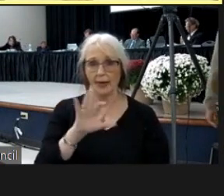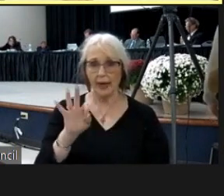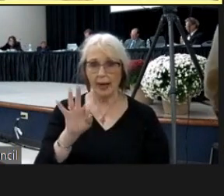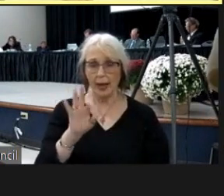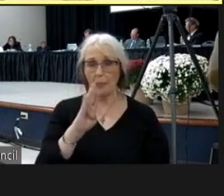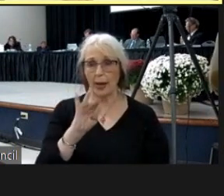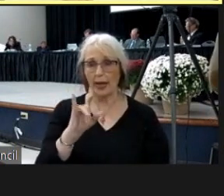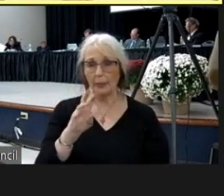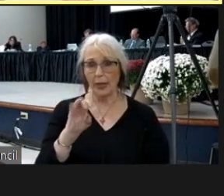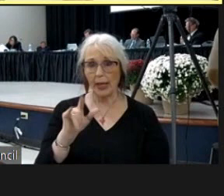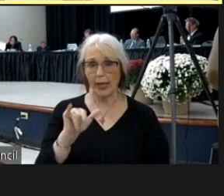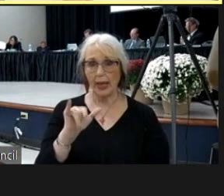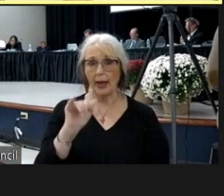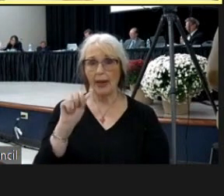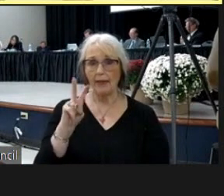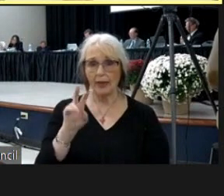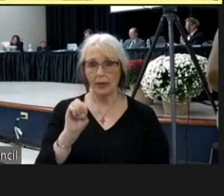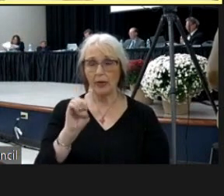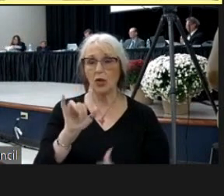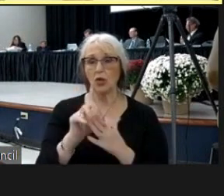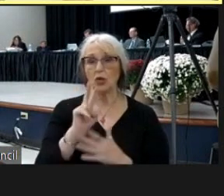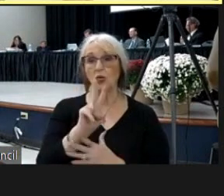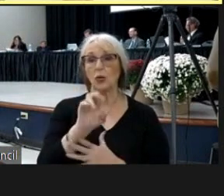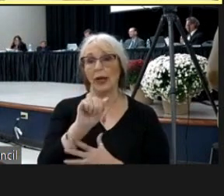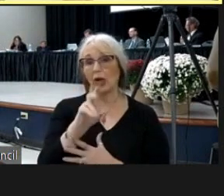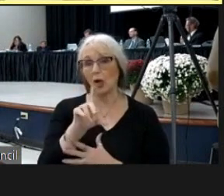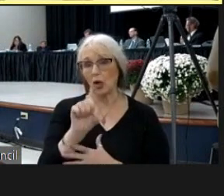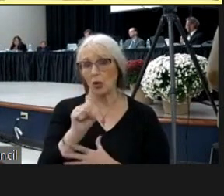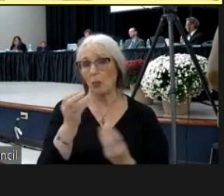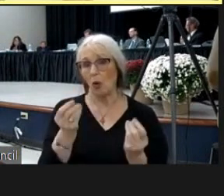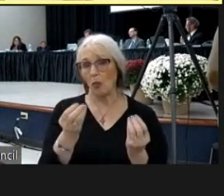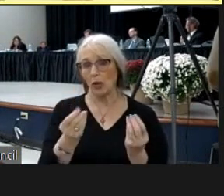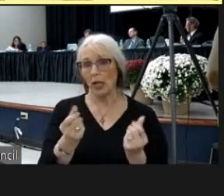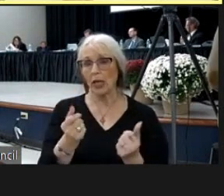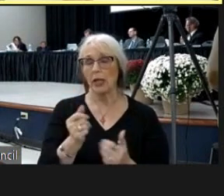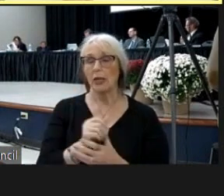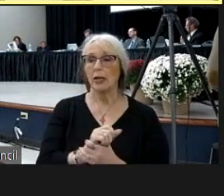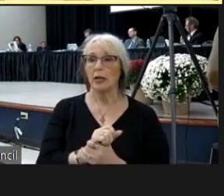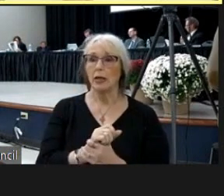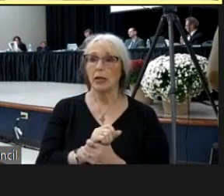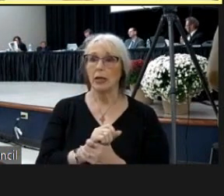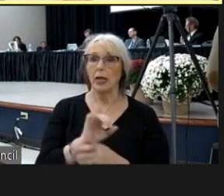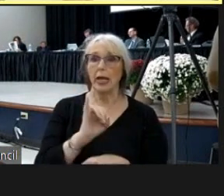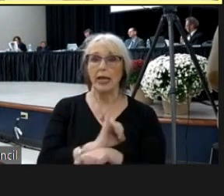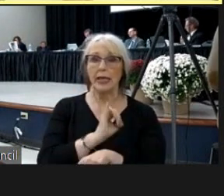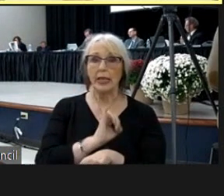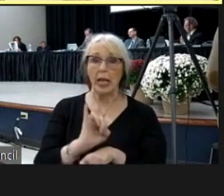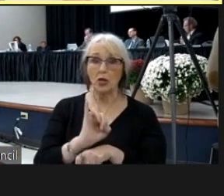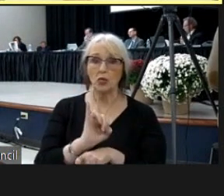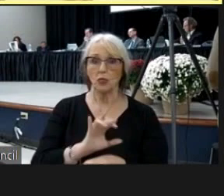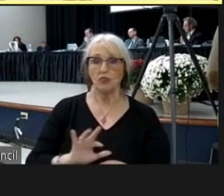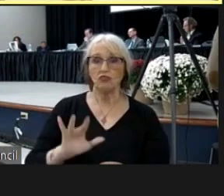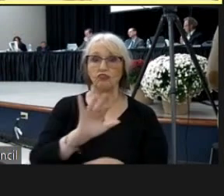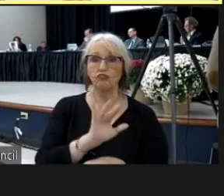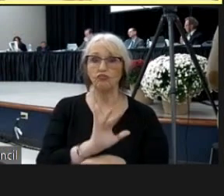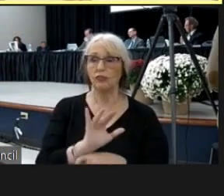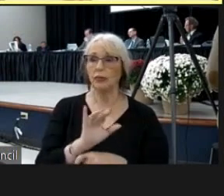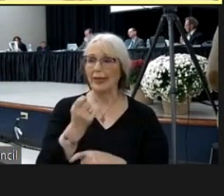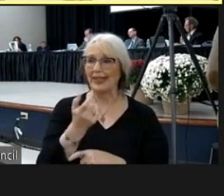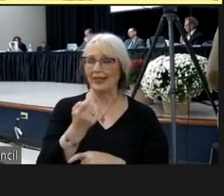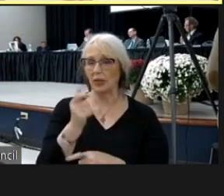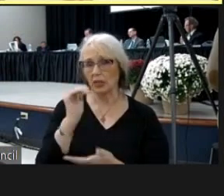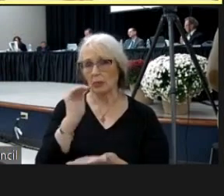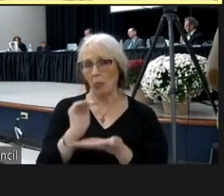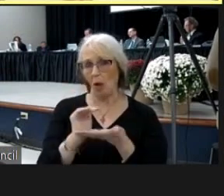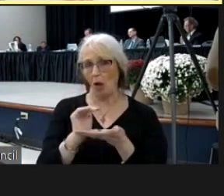Avenue. This is a 2-acre property out on Bagby in the industrial district. There's just a little small